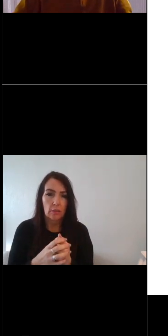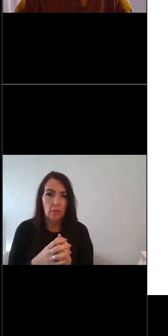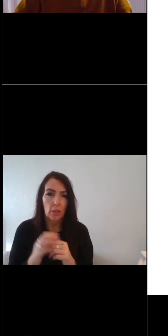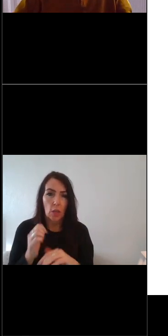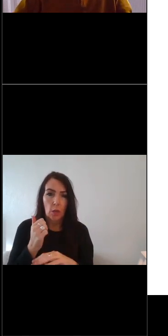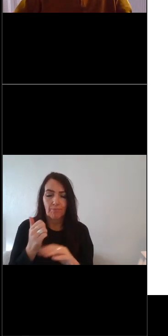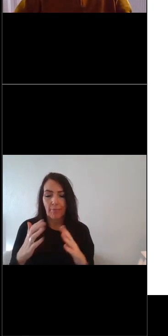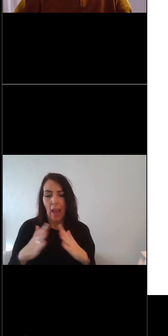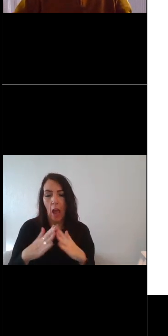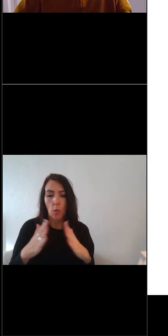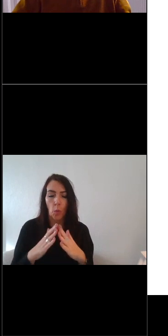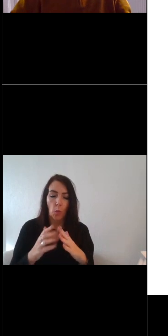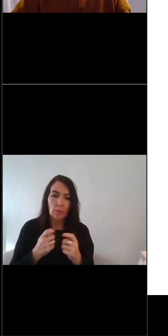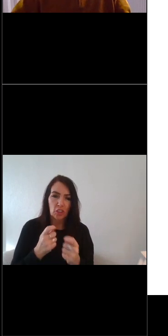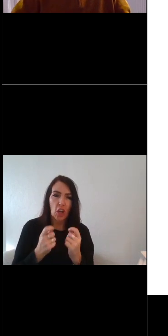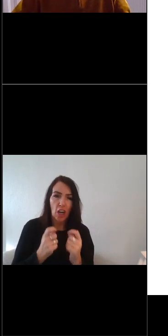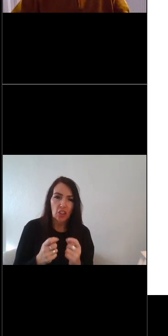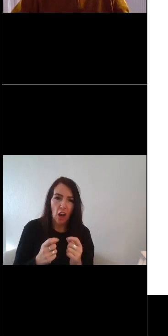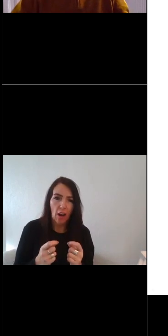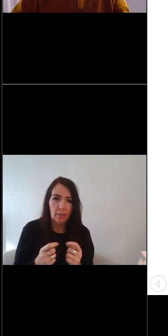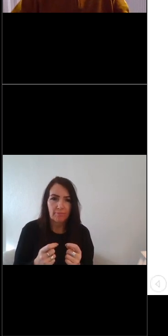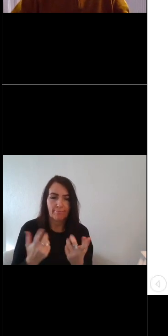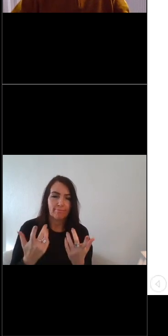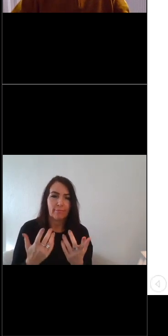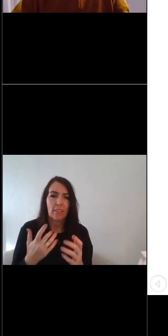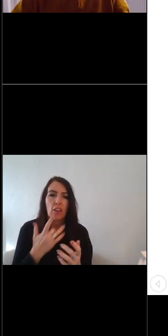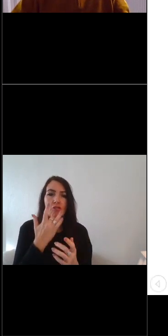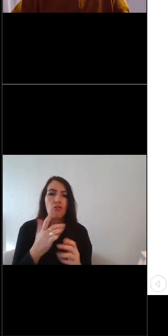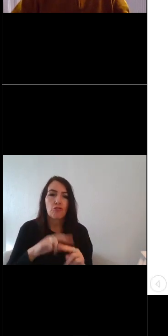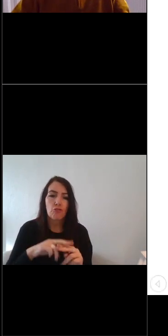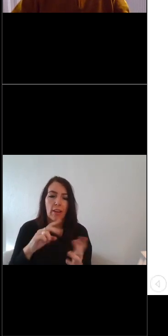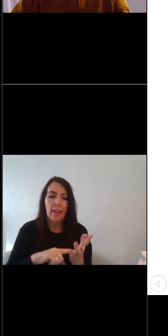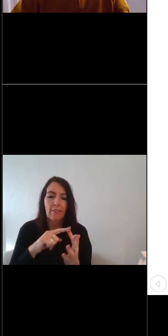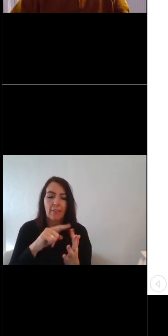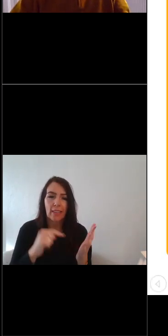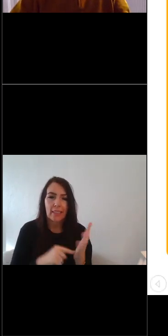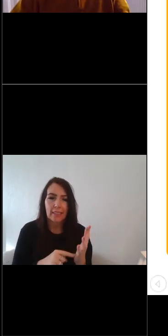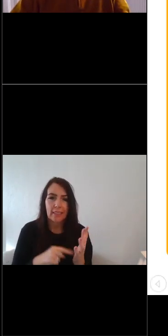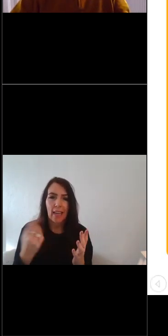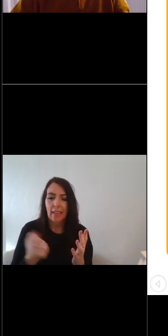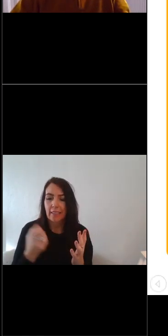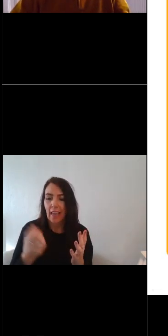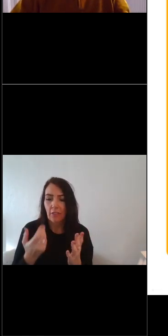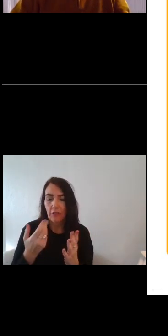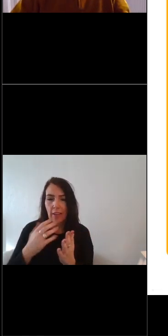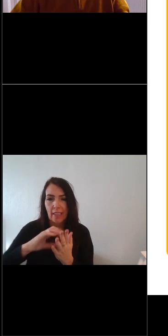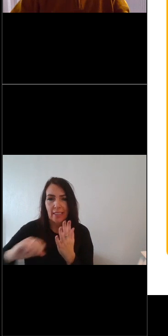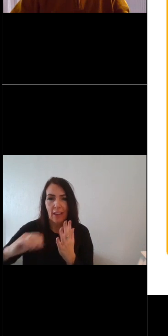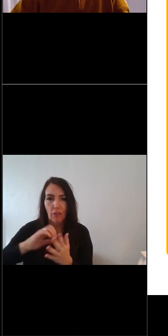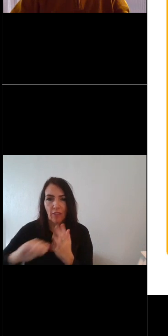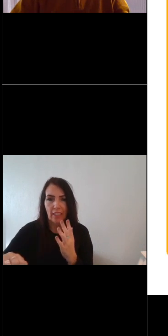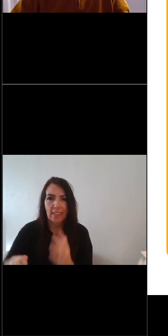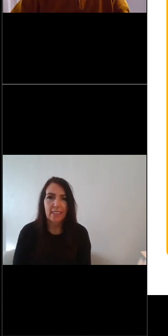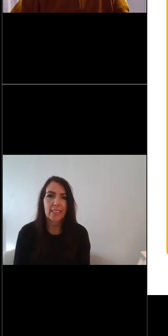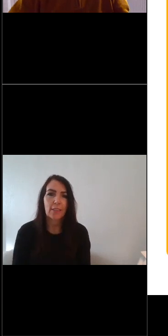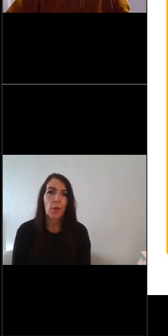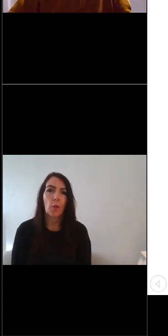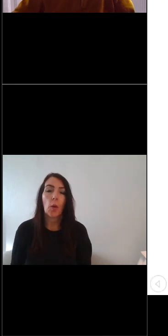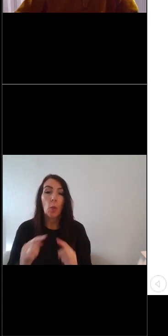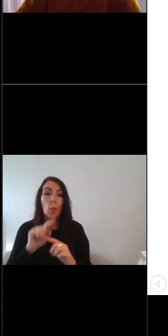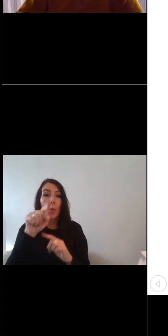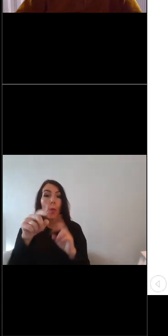charges, grey fleet, salary sacrifice, HR become quite important too. Oh, I think I went one